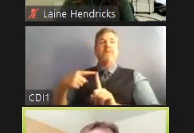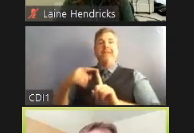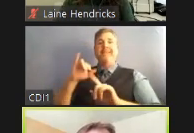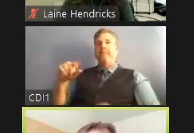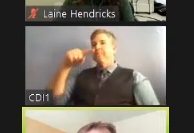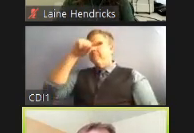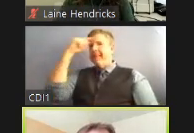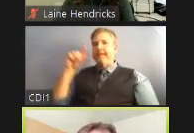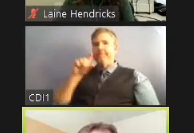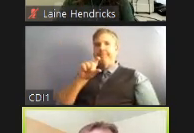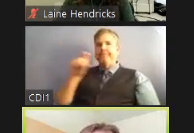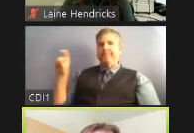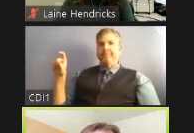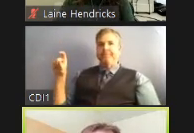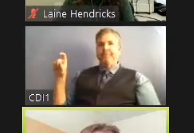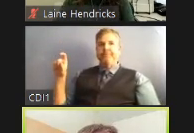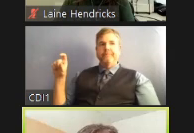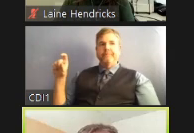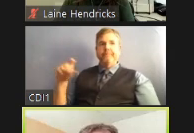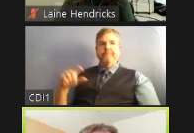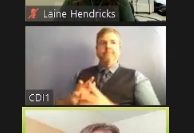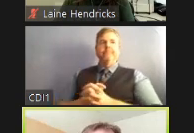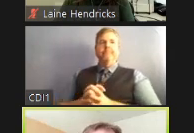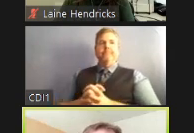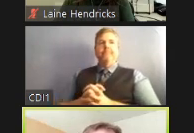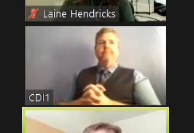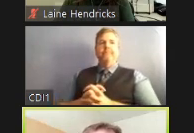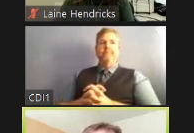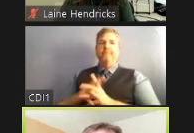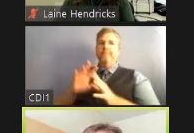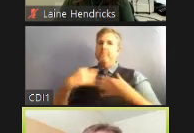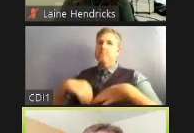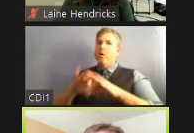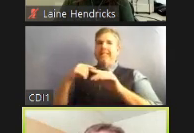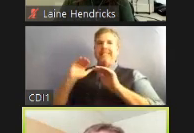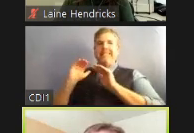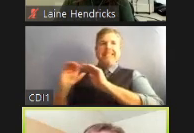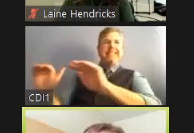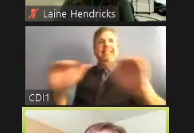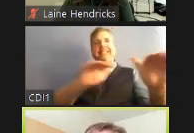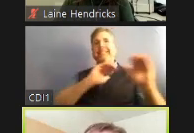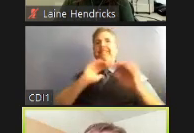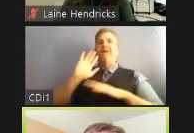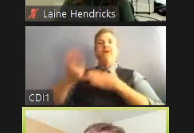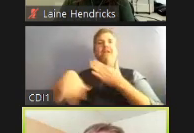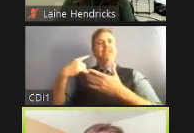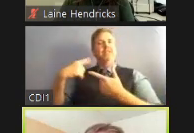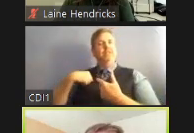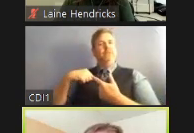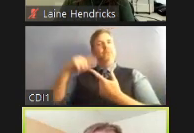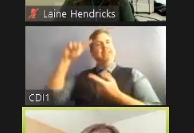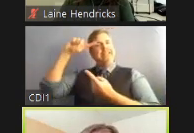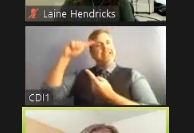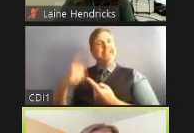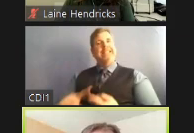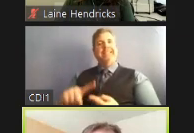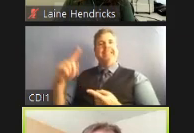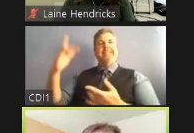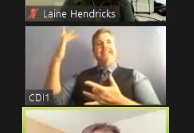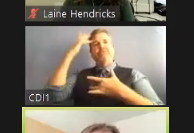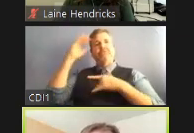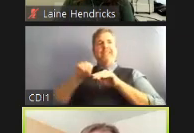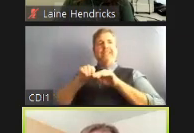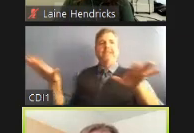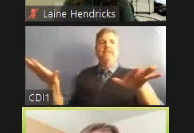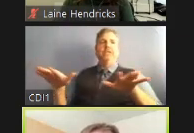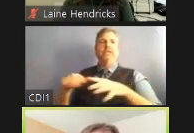to drive down the transmission of COVID-19 in Marin County to allow all schools to open. The most important